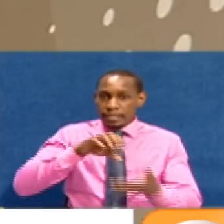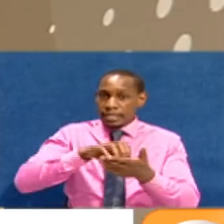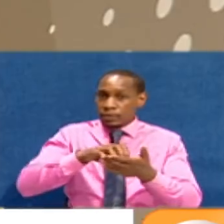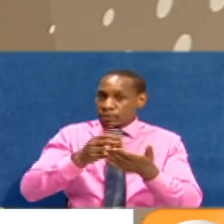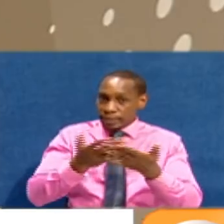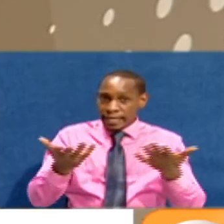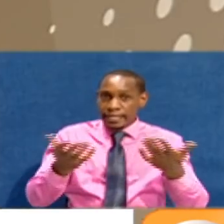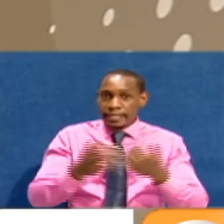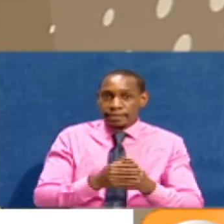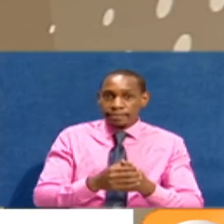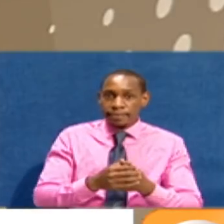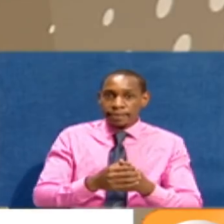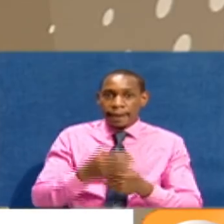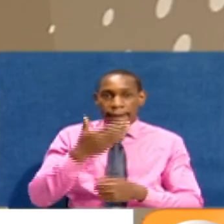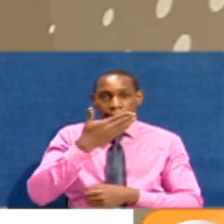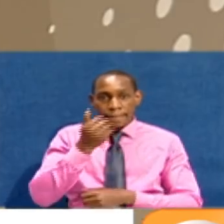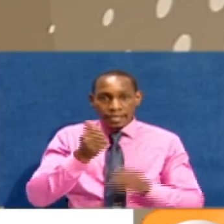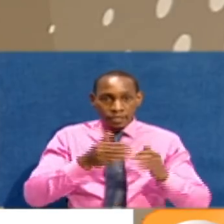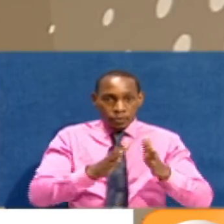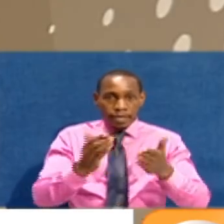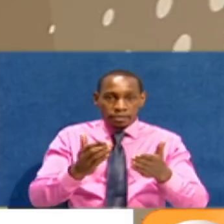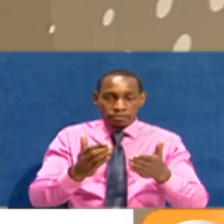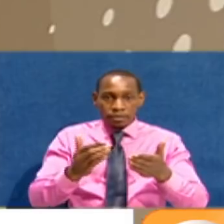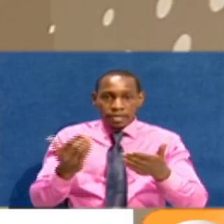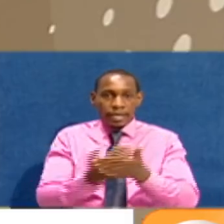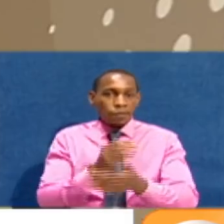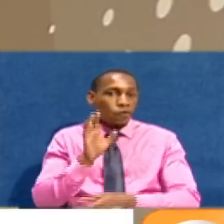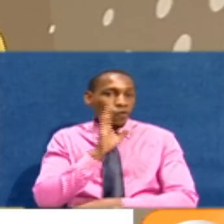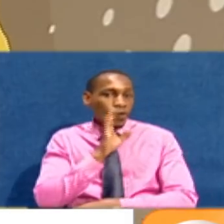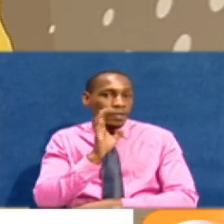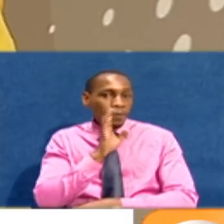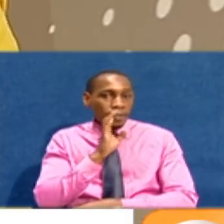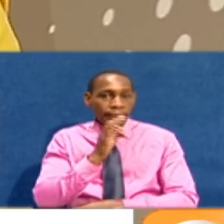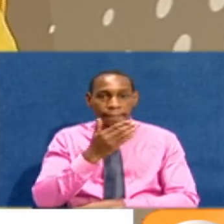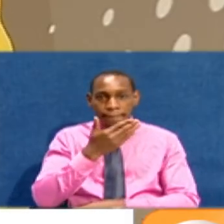the case may be, the only way to stem the spread of rumors is to